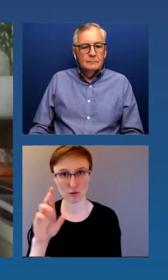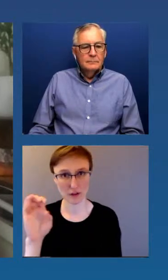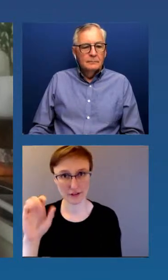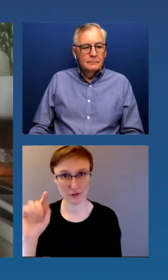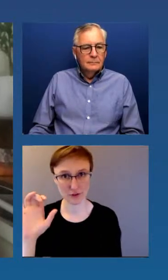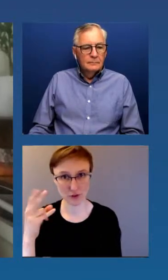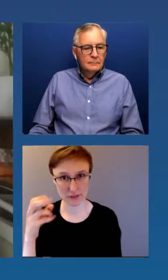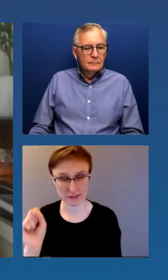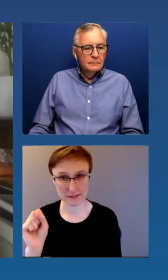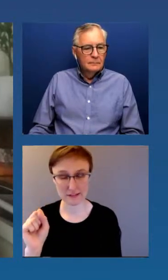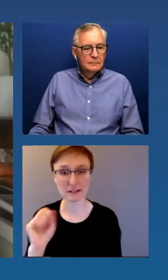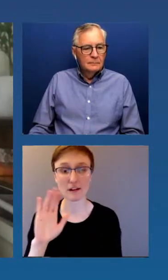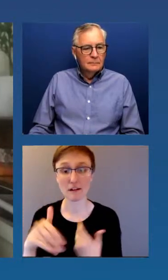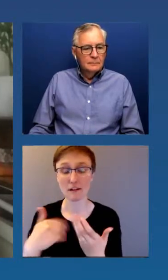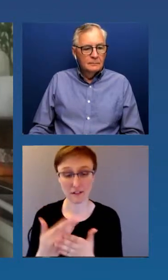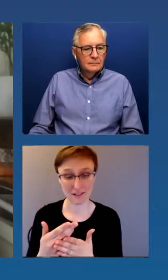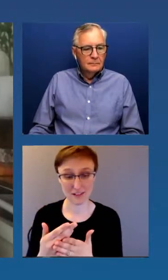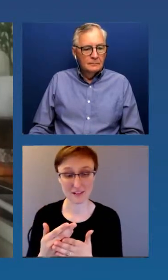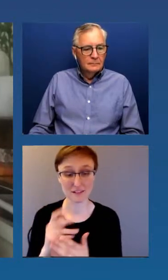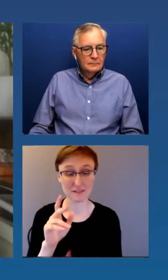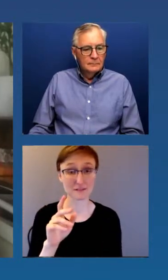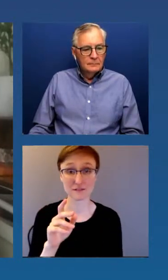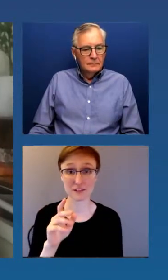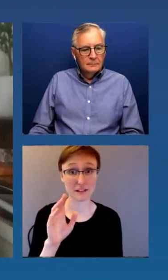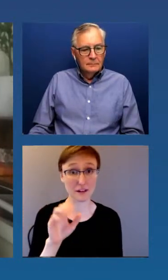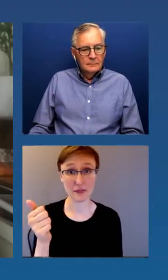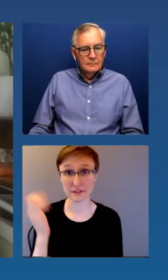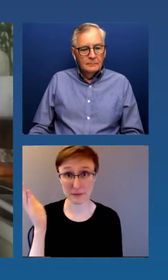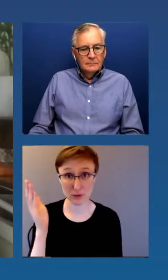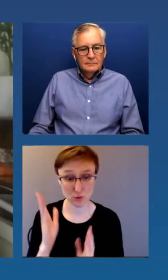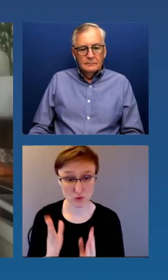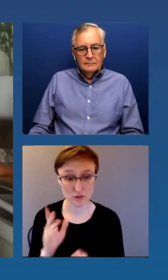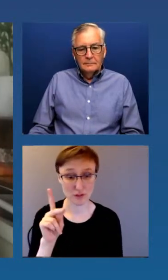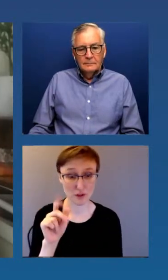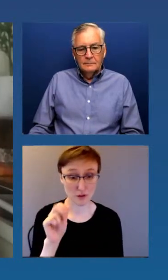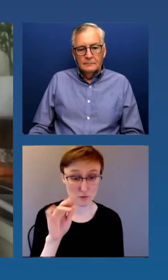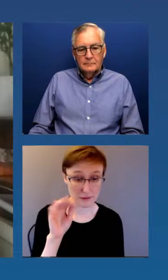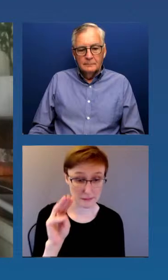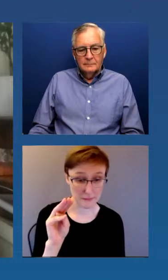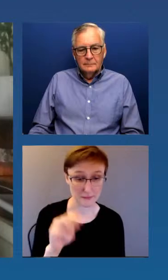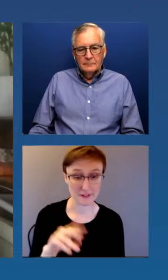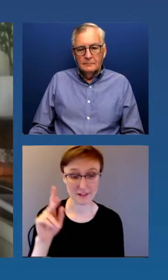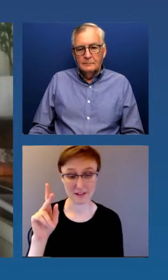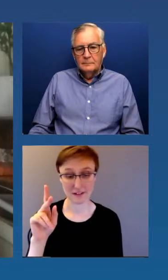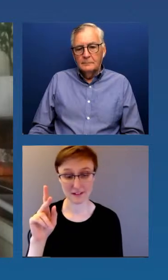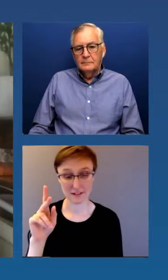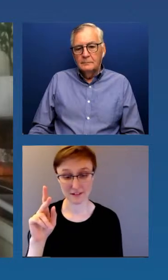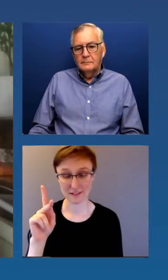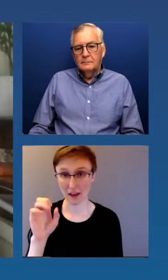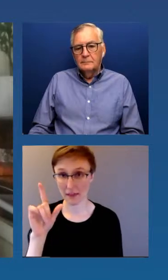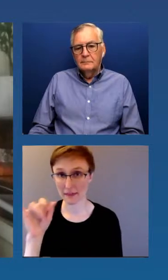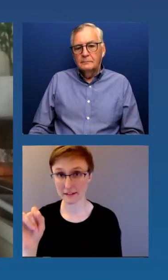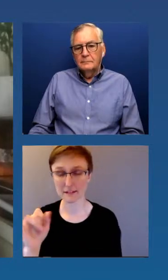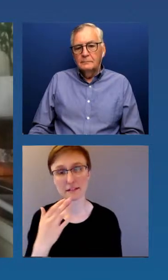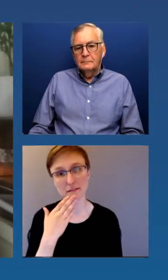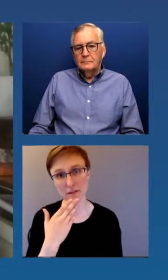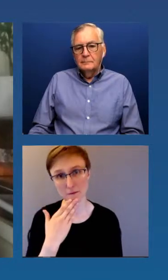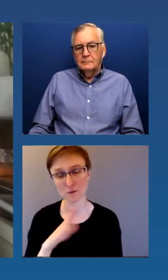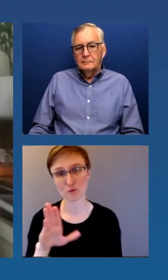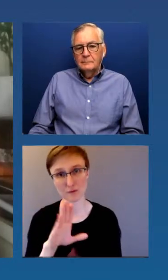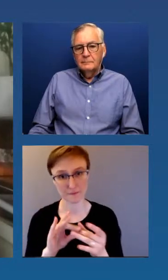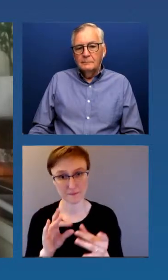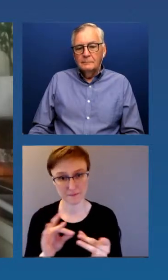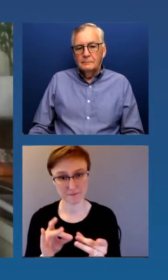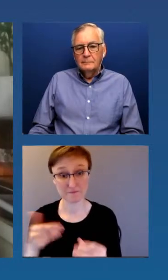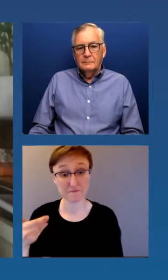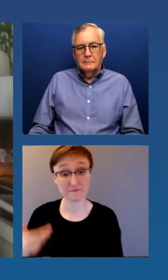Kareem, Kelly, and the other speakers for their hard work throughout this difficult time and for everybody's thoughtful remarks today. My name is